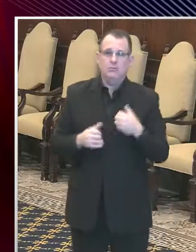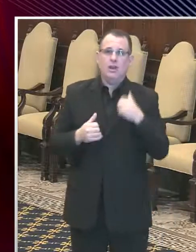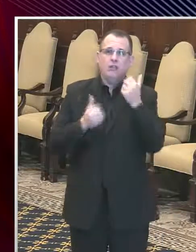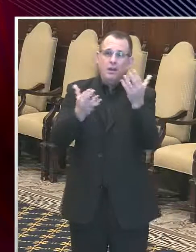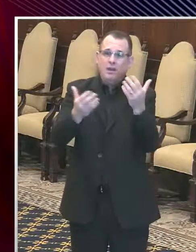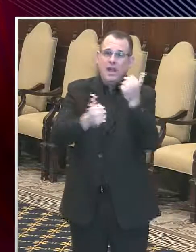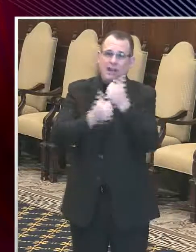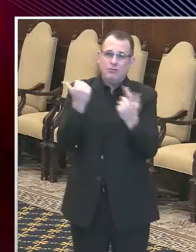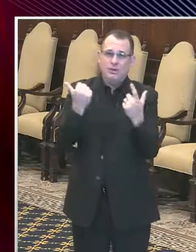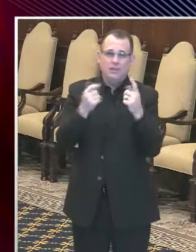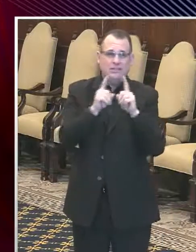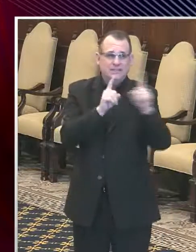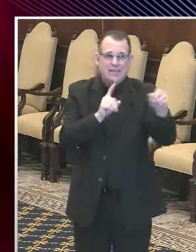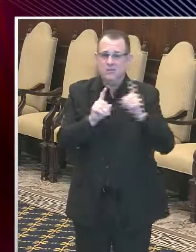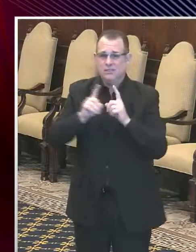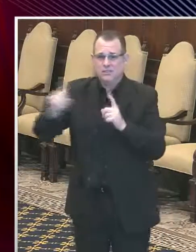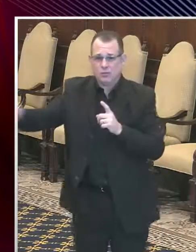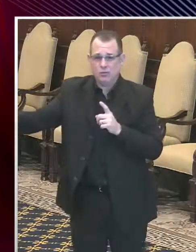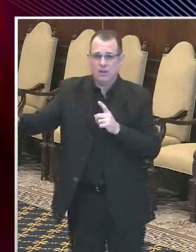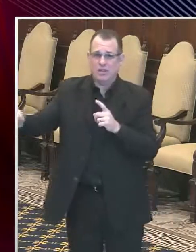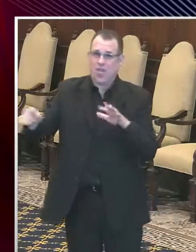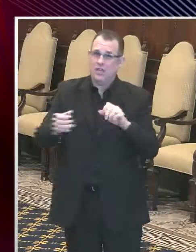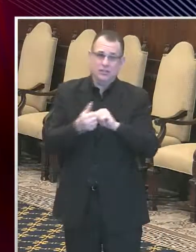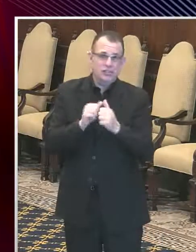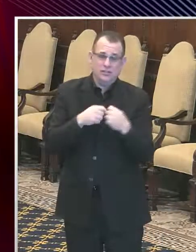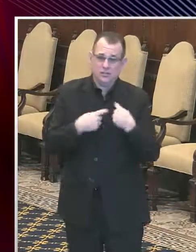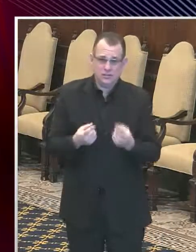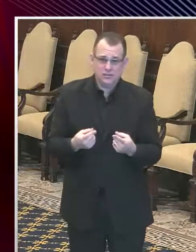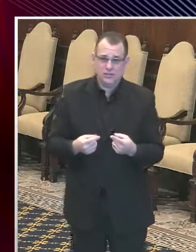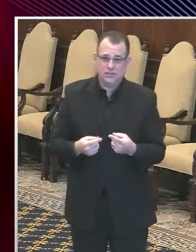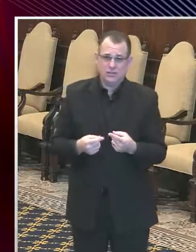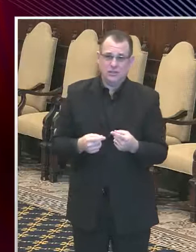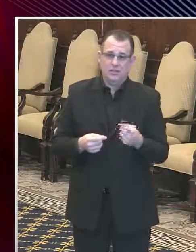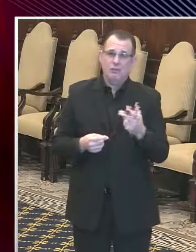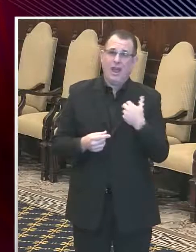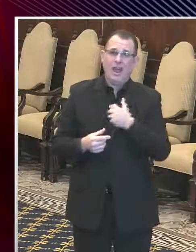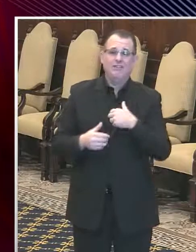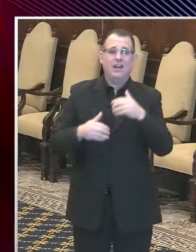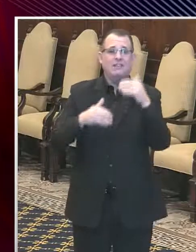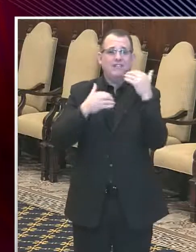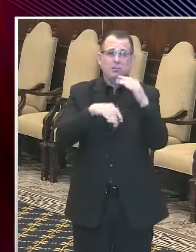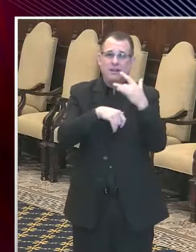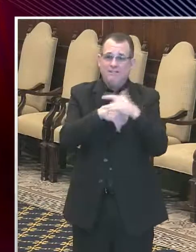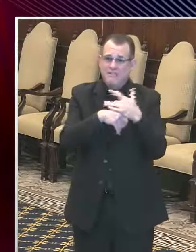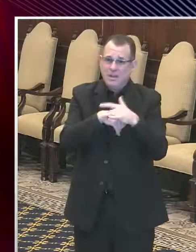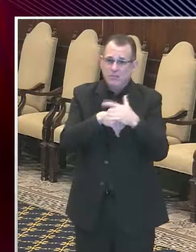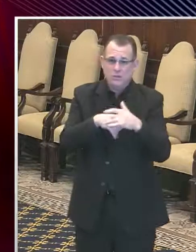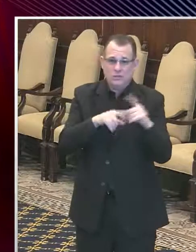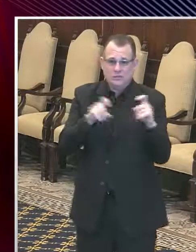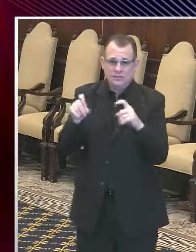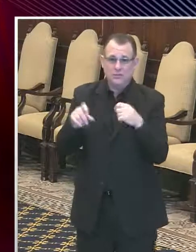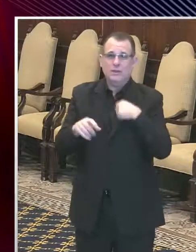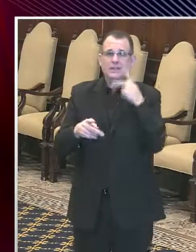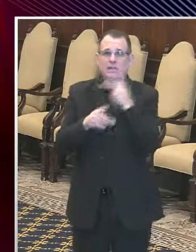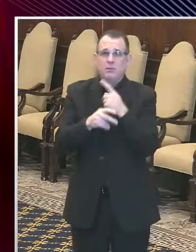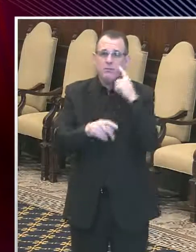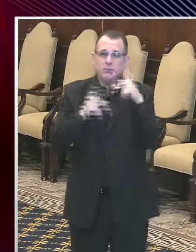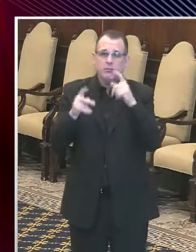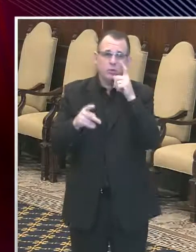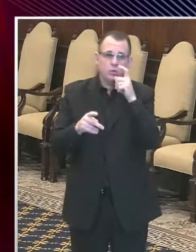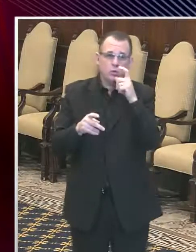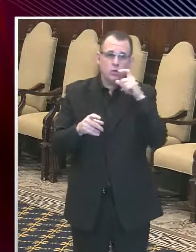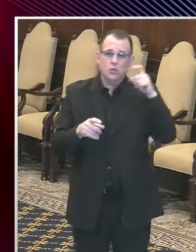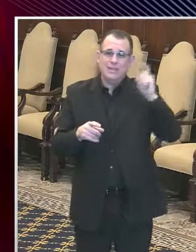this point. So because we have such a limit on the availability of testing, we're really trying to reserve it for those people for whom it's most important. Again, that's